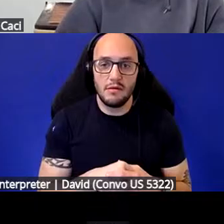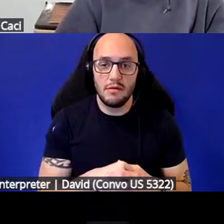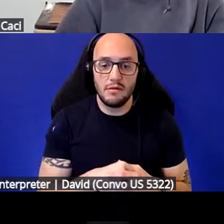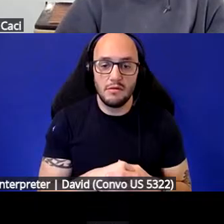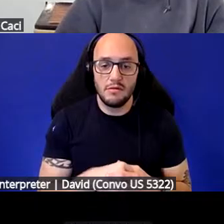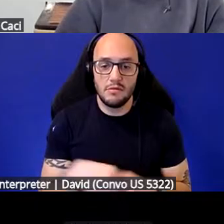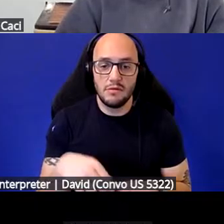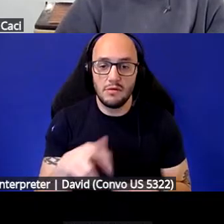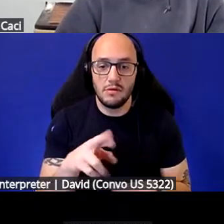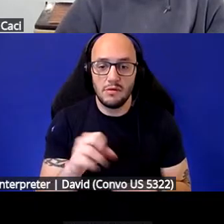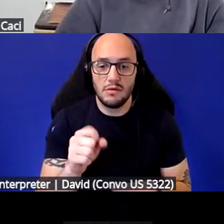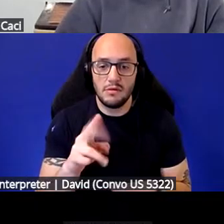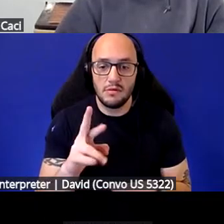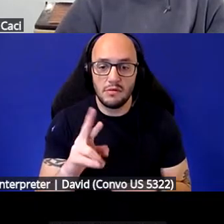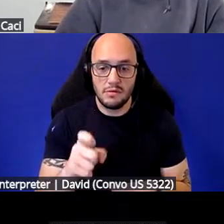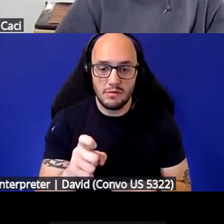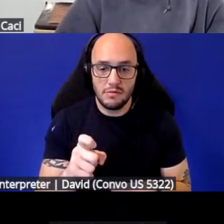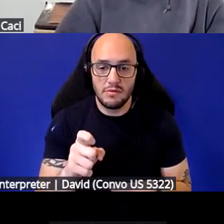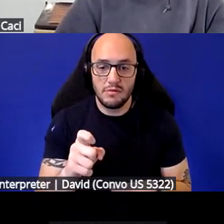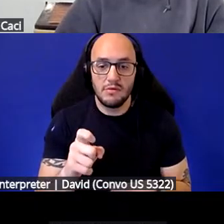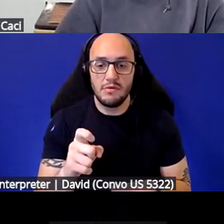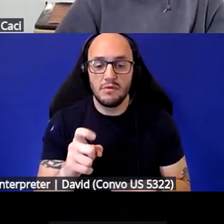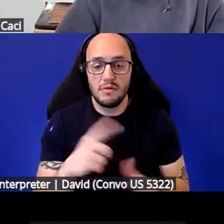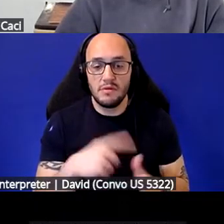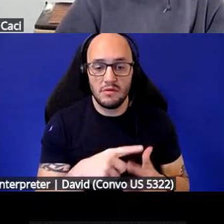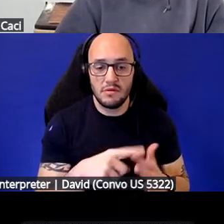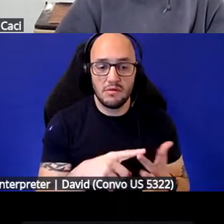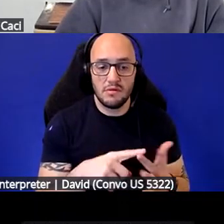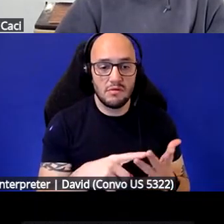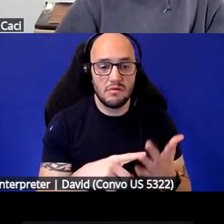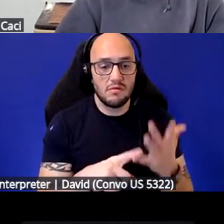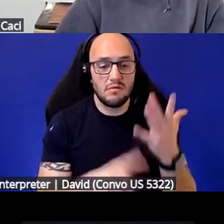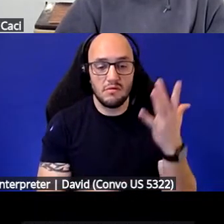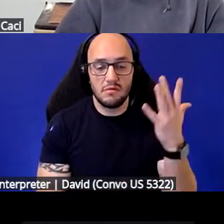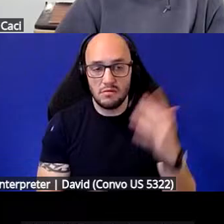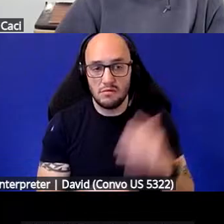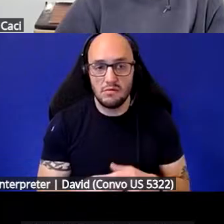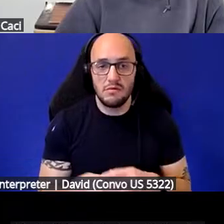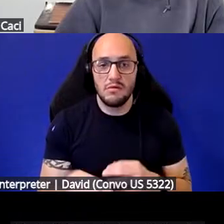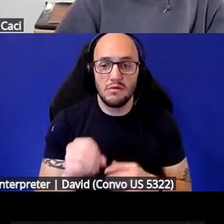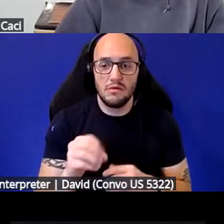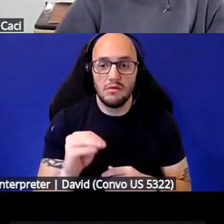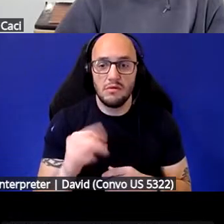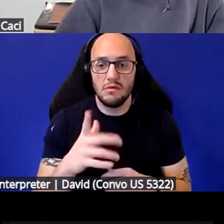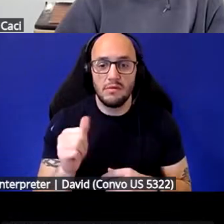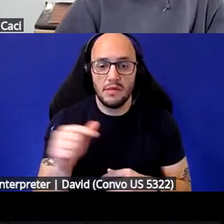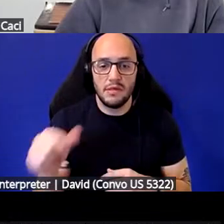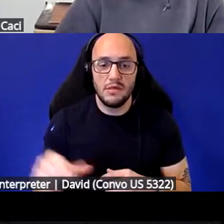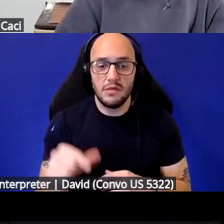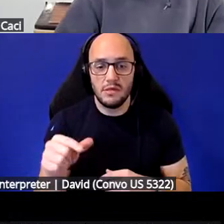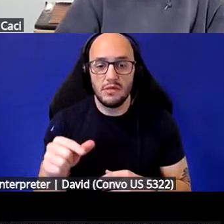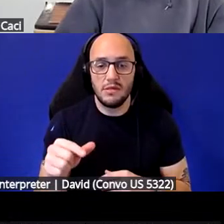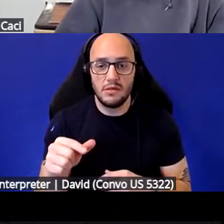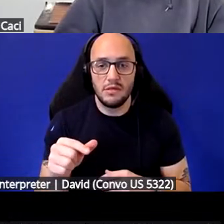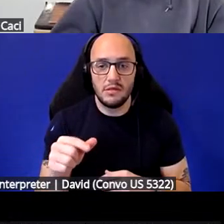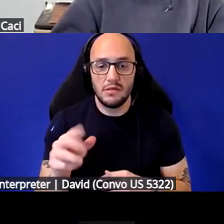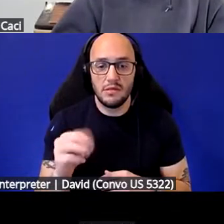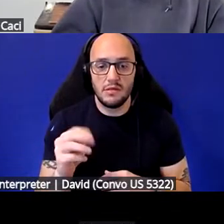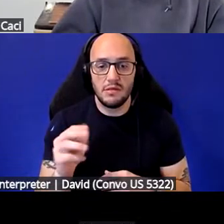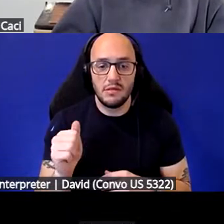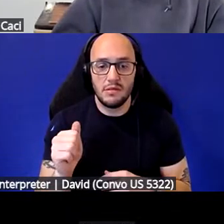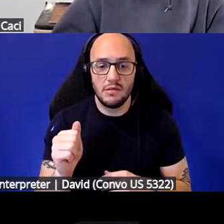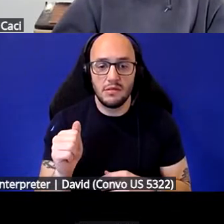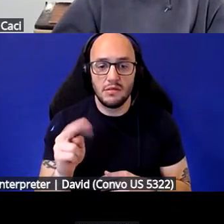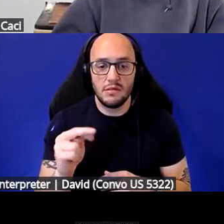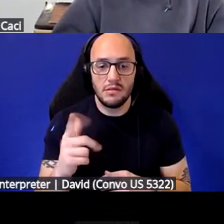Restorix, Vinali, Probiotics, Omega Q, MagnaCal D,